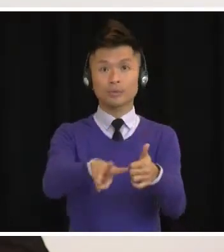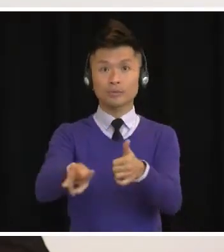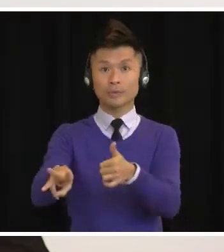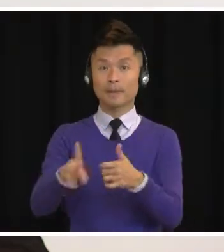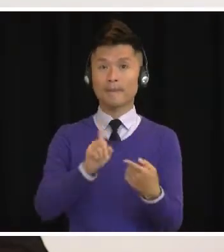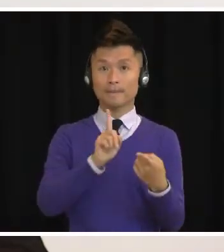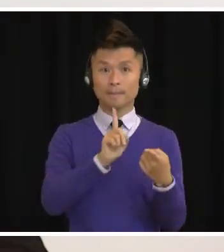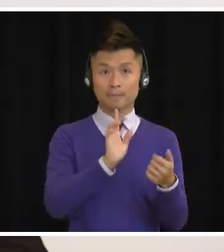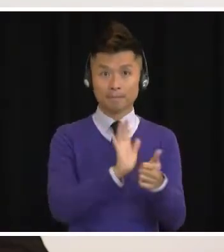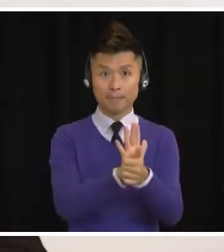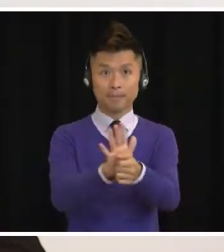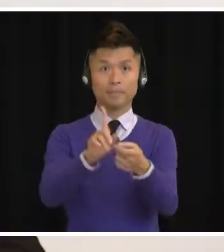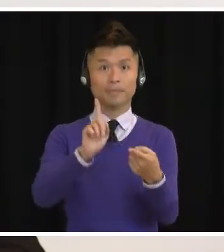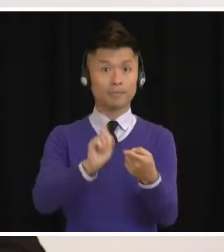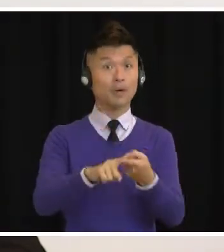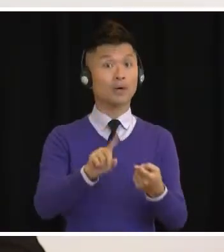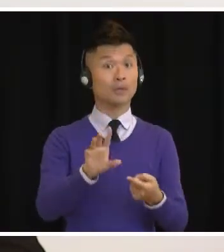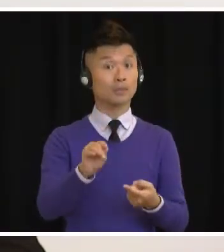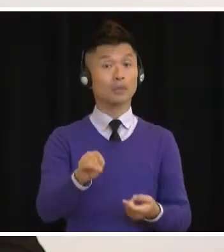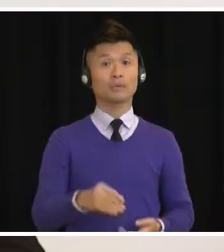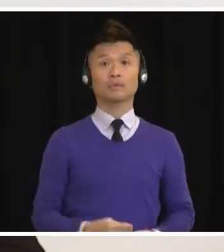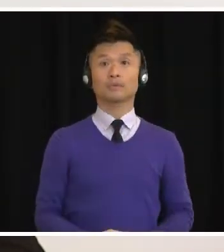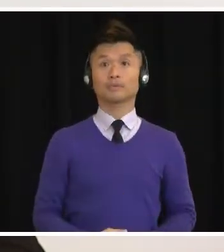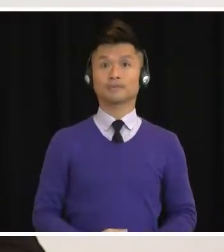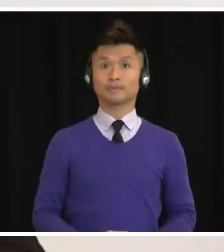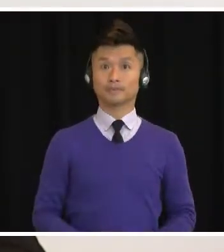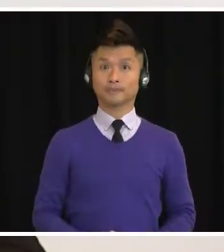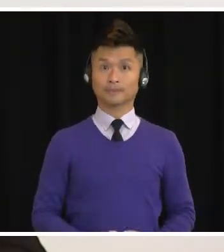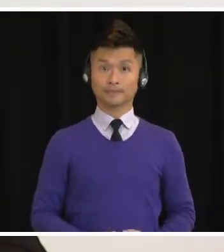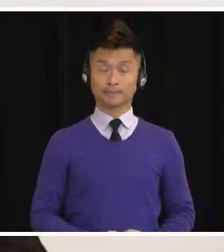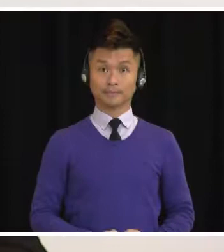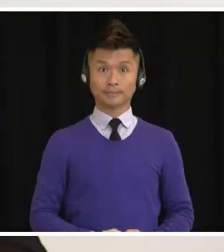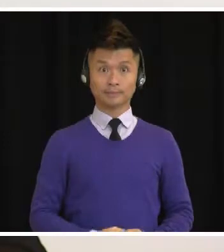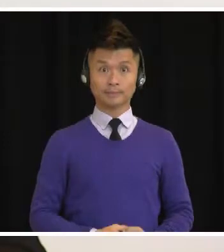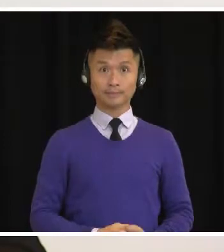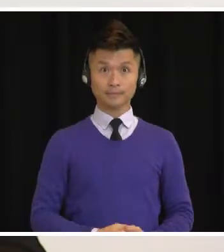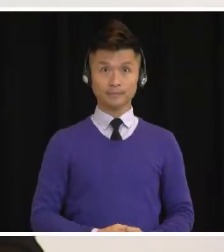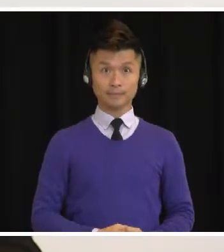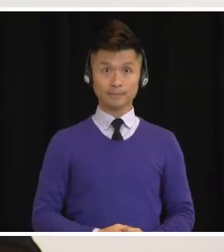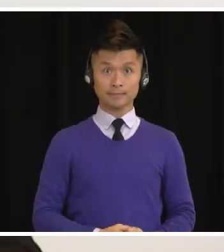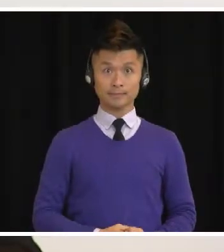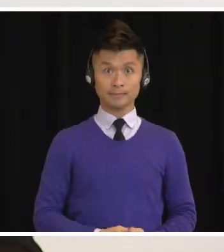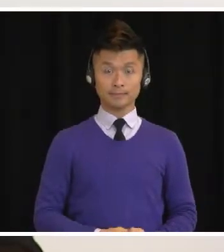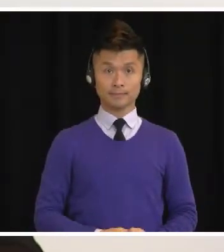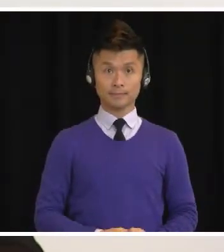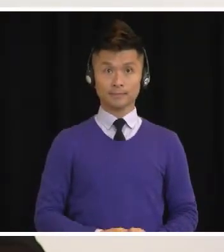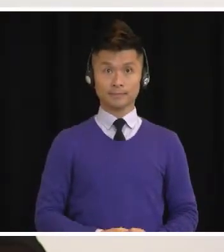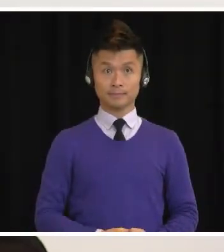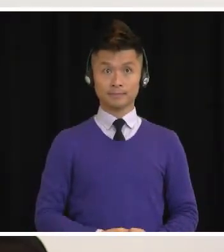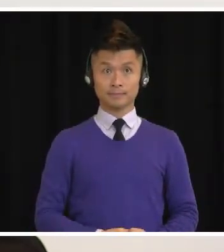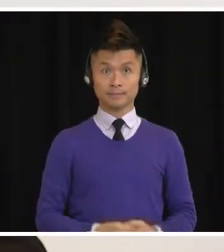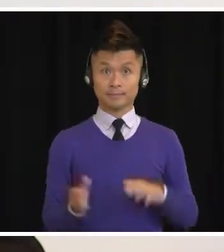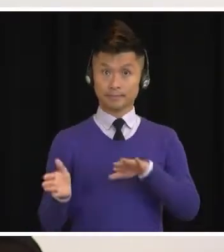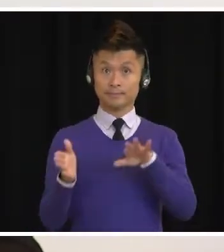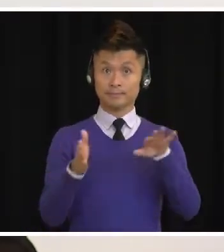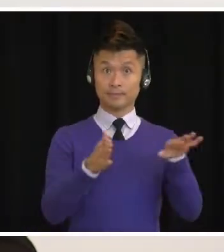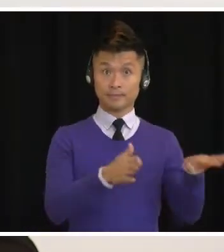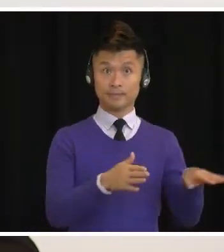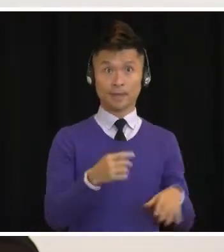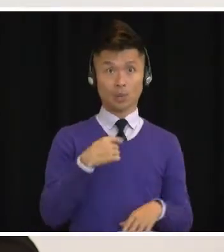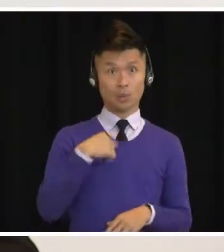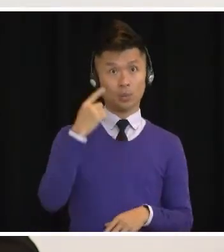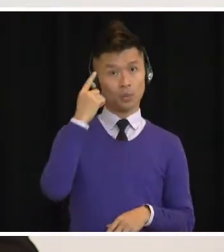also about the parental schools, that it's very important, I think, to